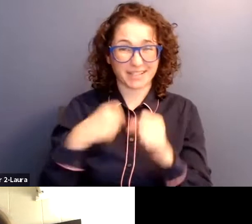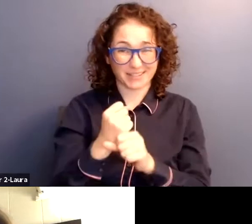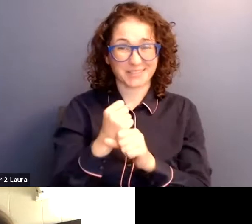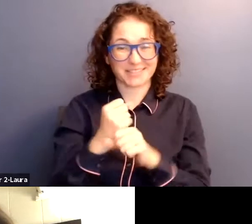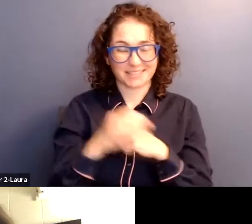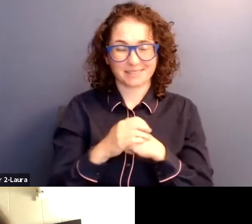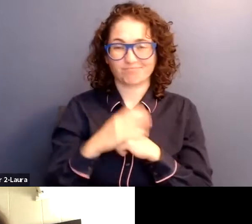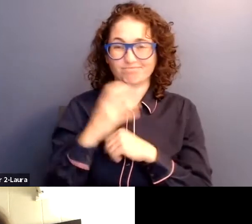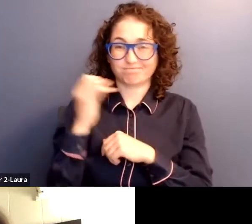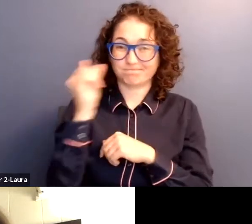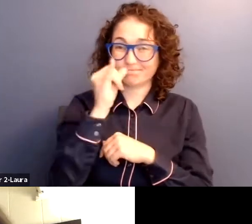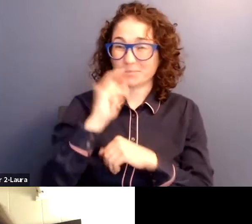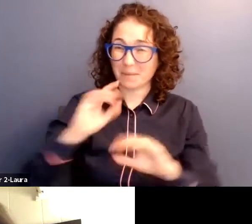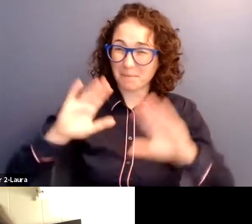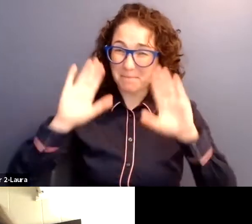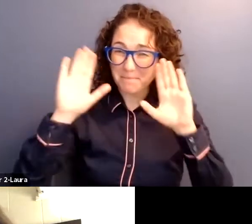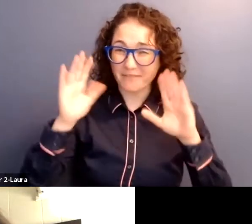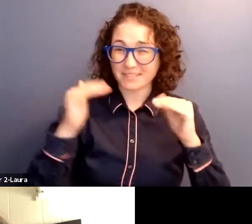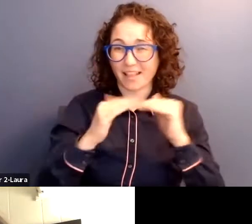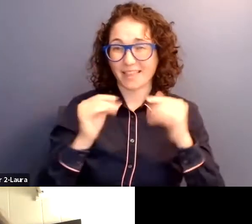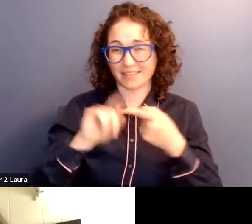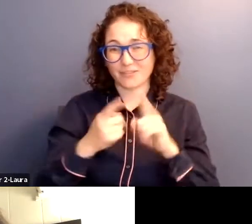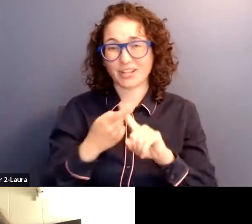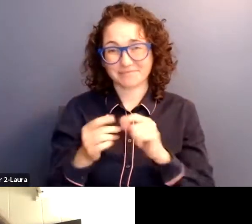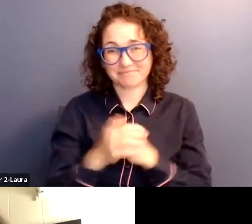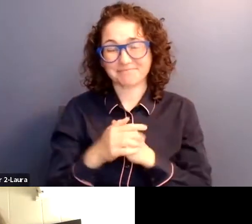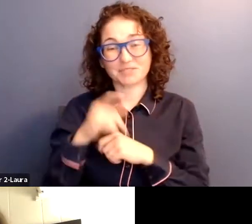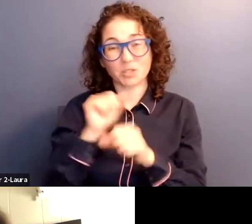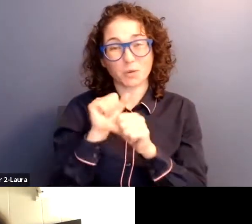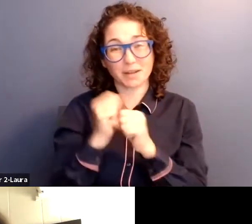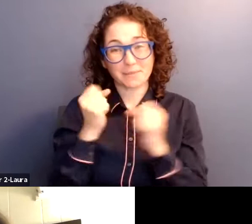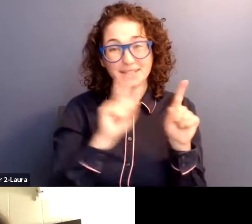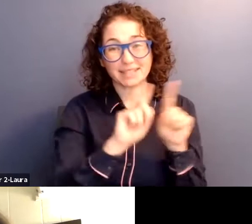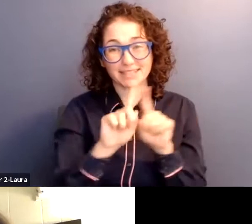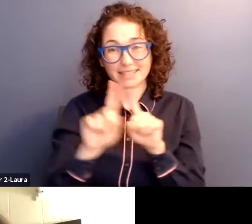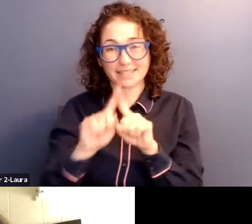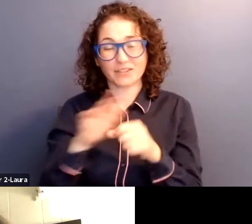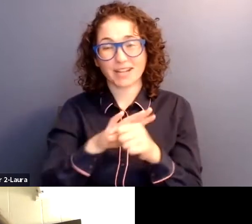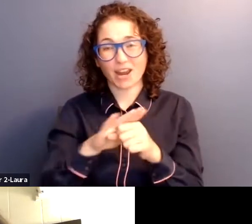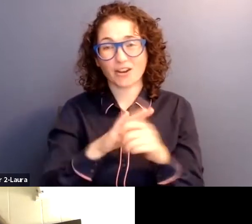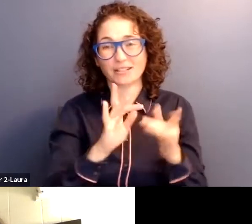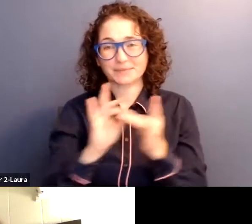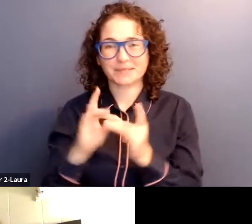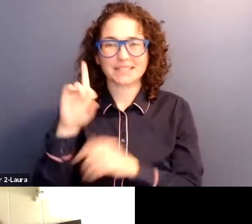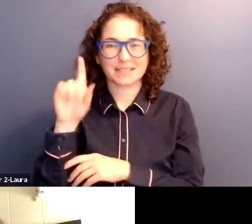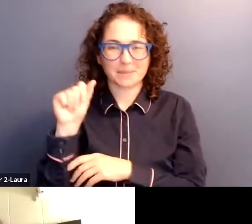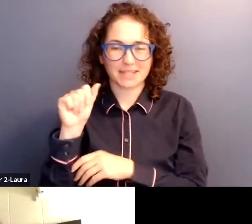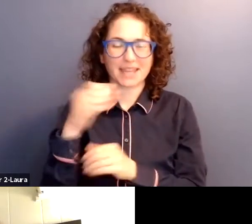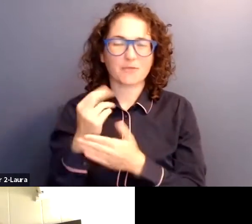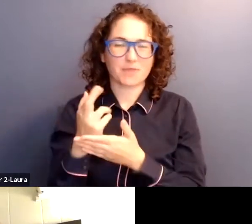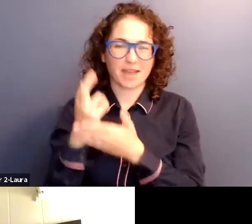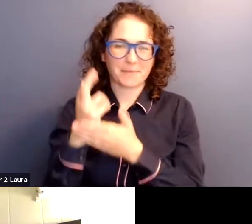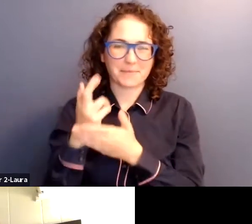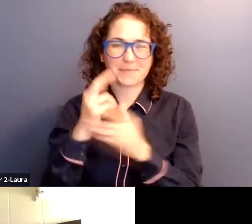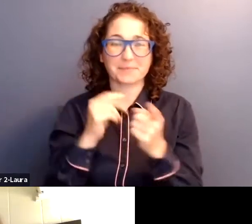just what a marvelous colleague and friend she has been. She has worked in many areas in disability and rehabilitation,